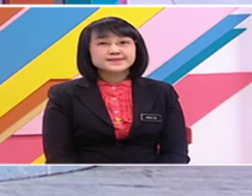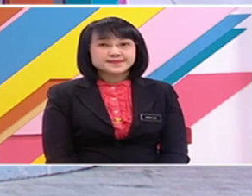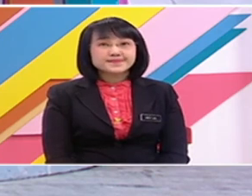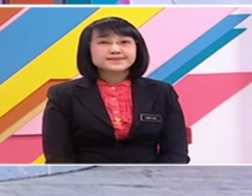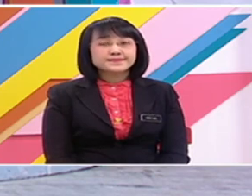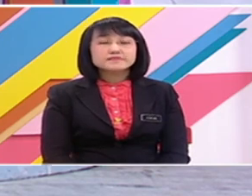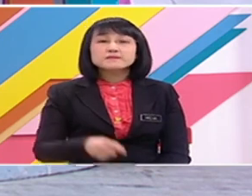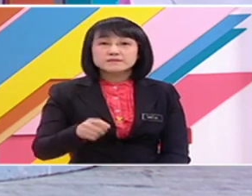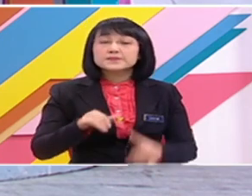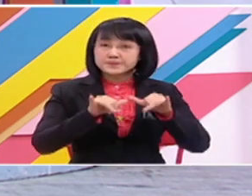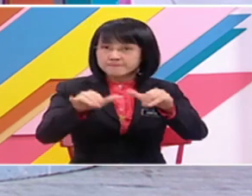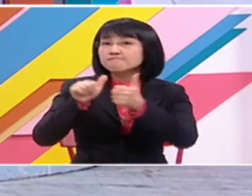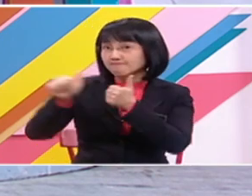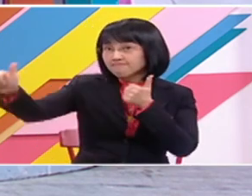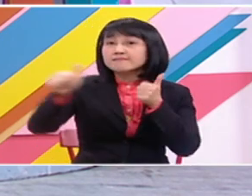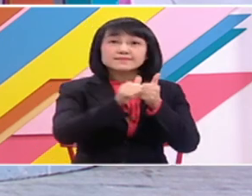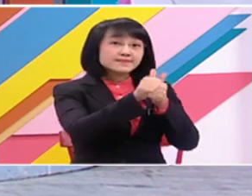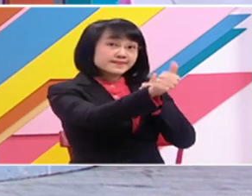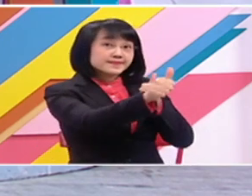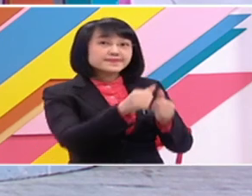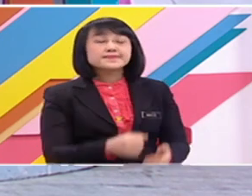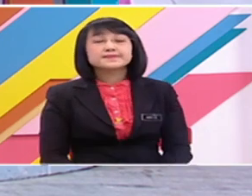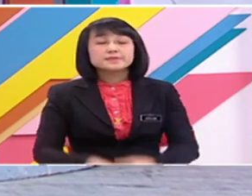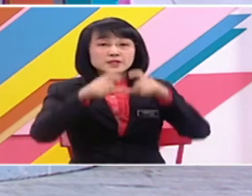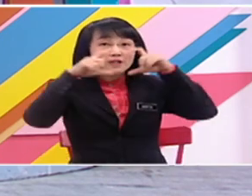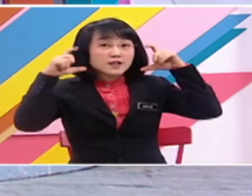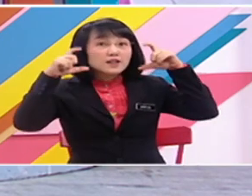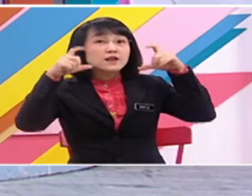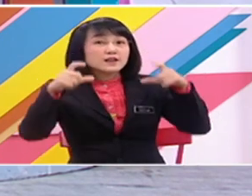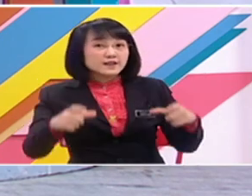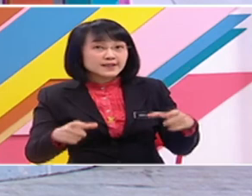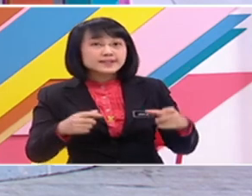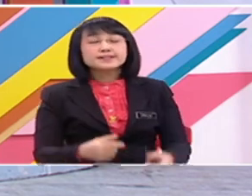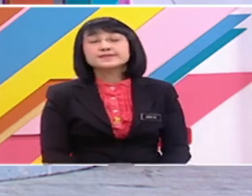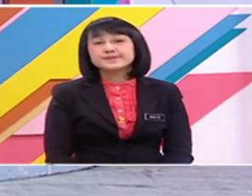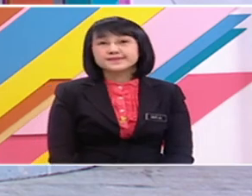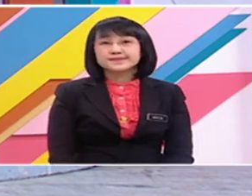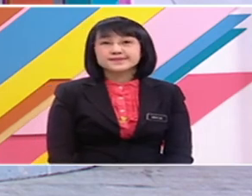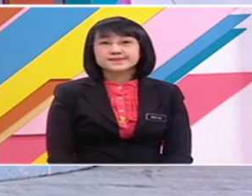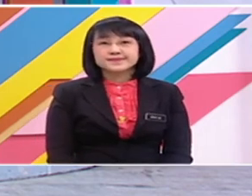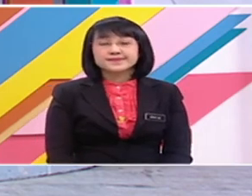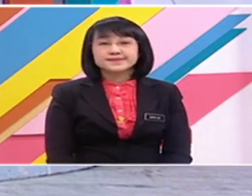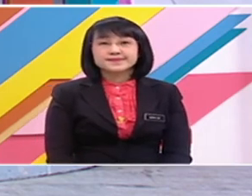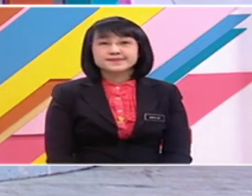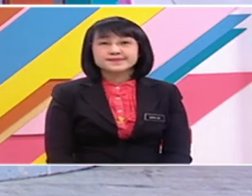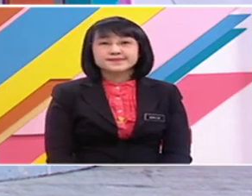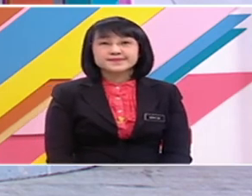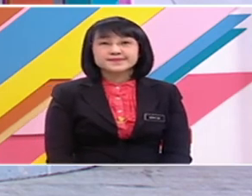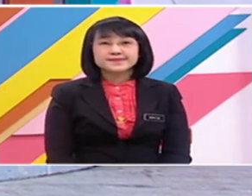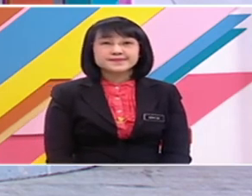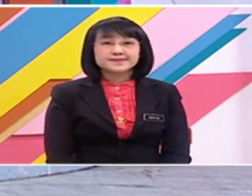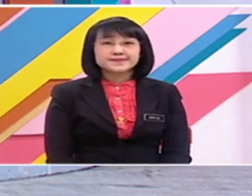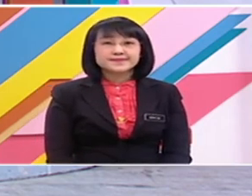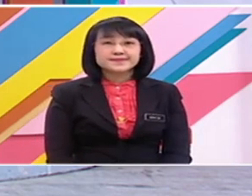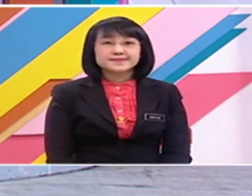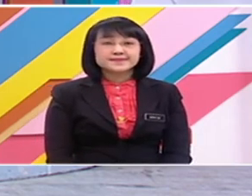maintaining a physical distance of at least 1 meter, but without our mask for the purpose of today's lesson to learn is important. Alright, teacher, please